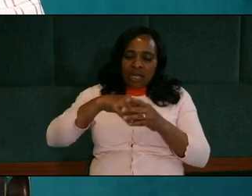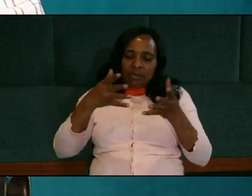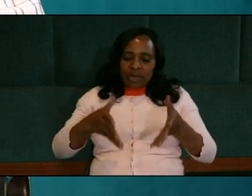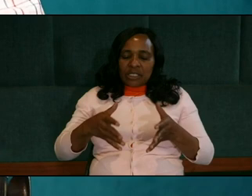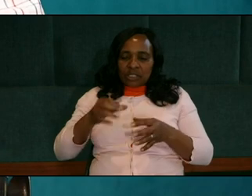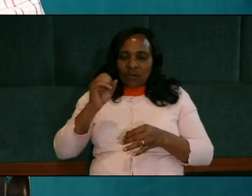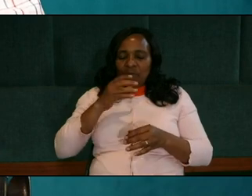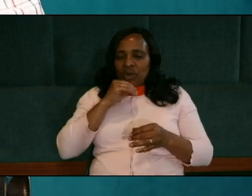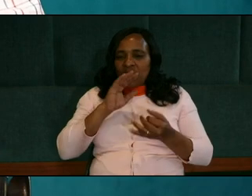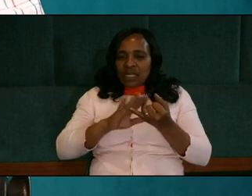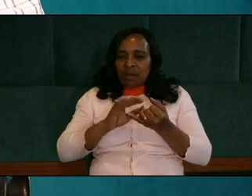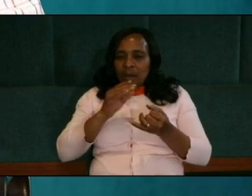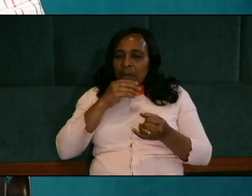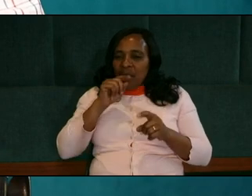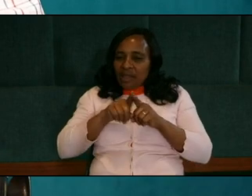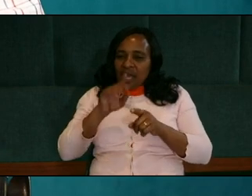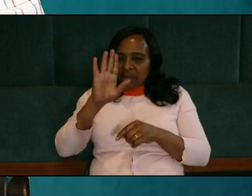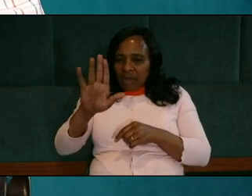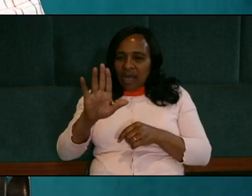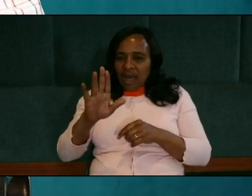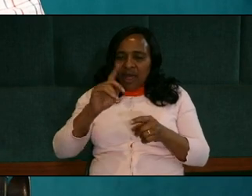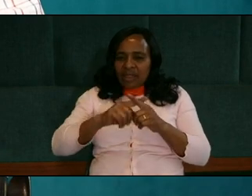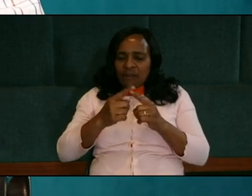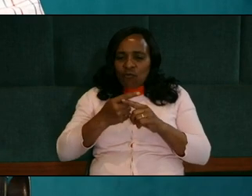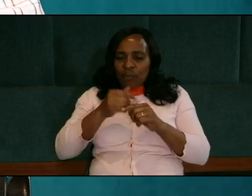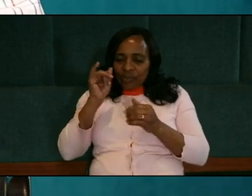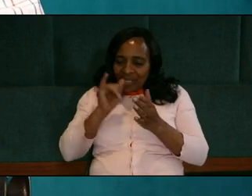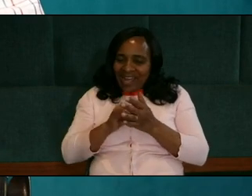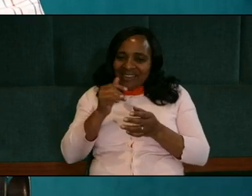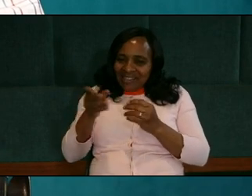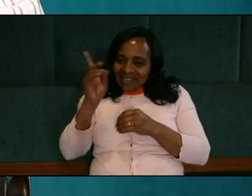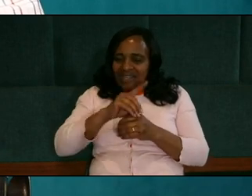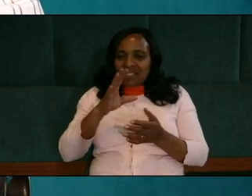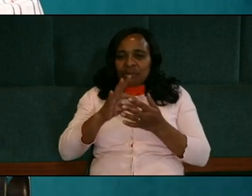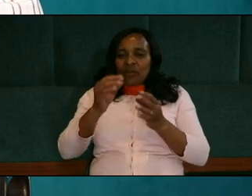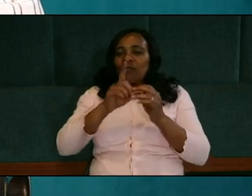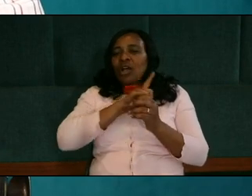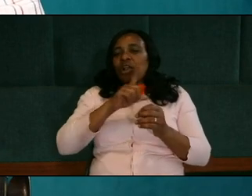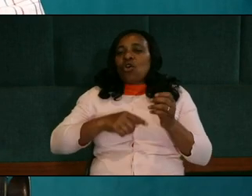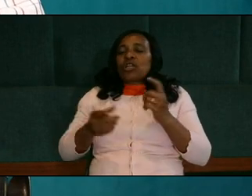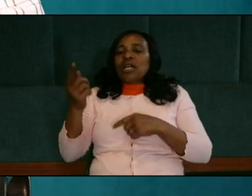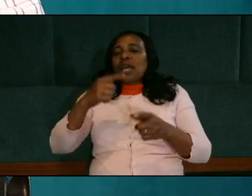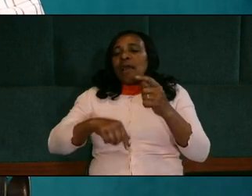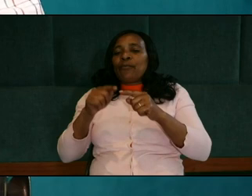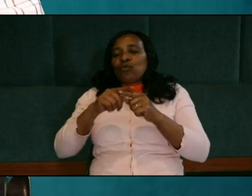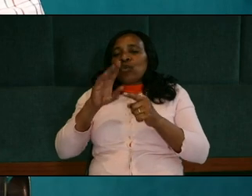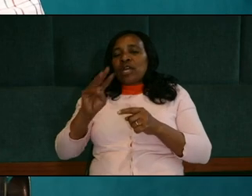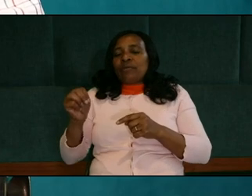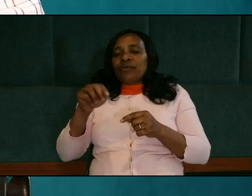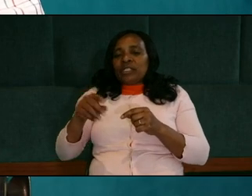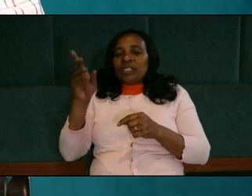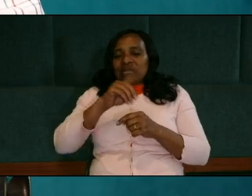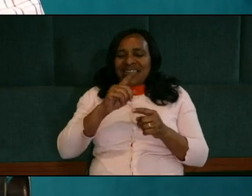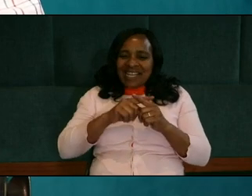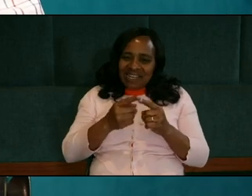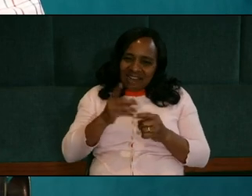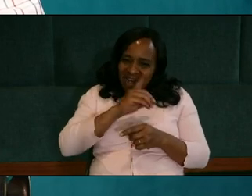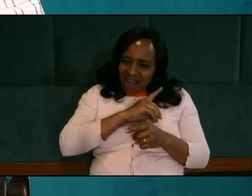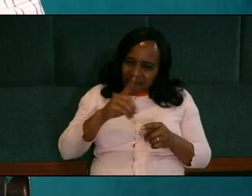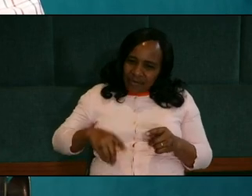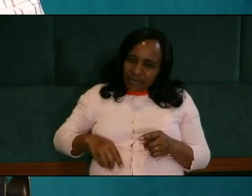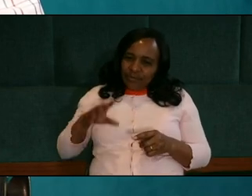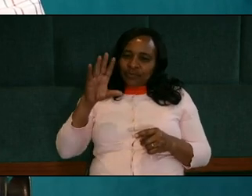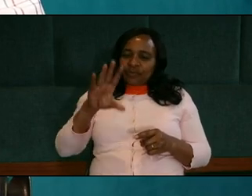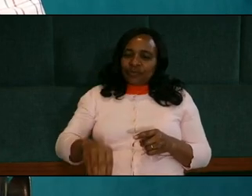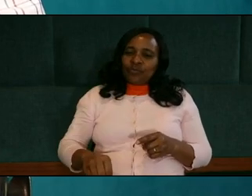from that day on, the Spirit of the Lord came powerfully upon David. Then David took his